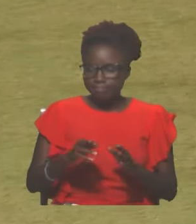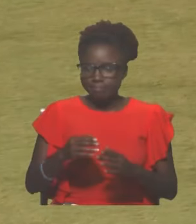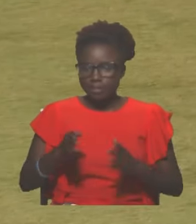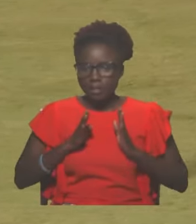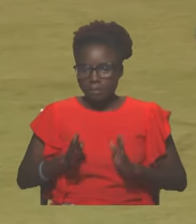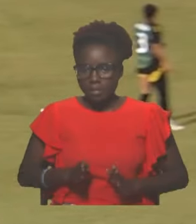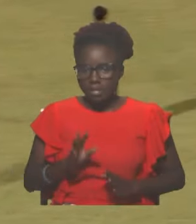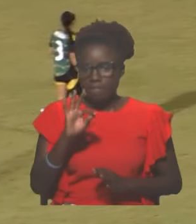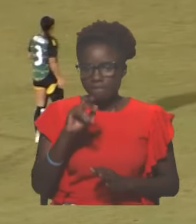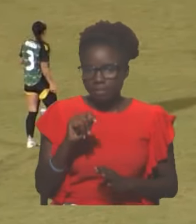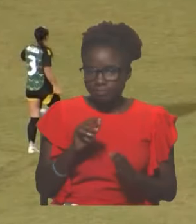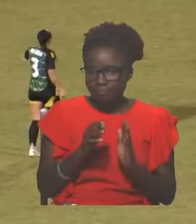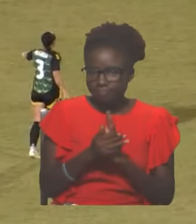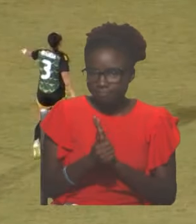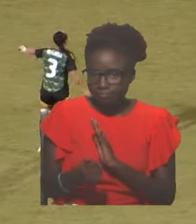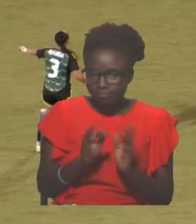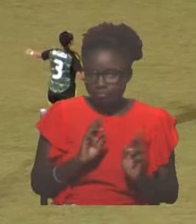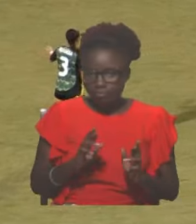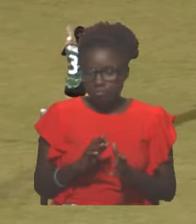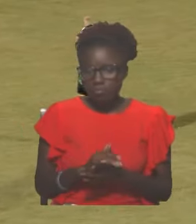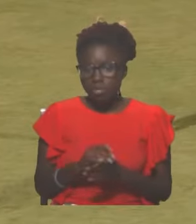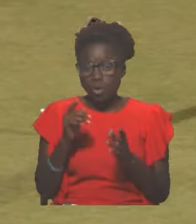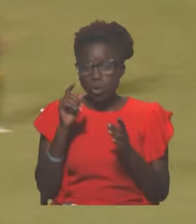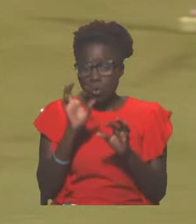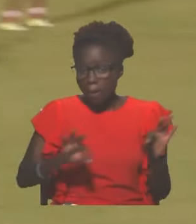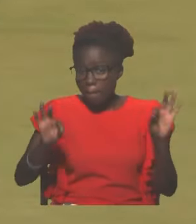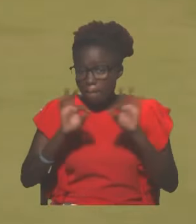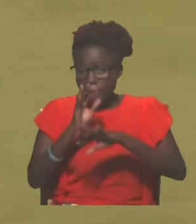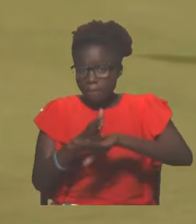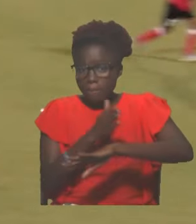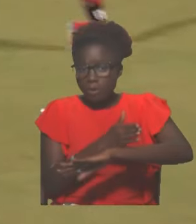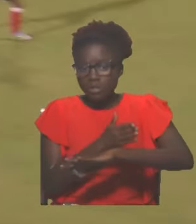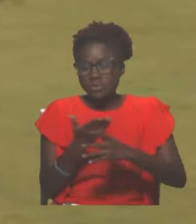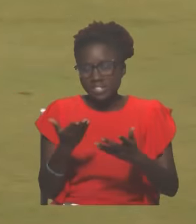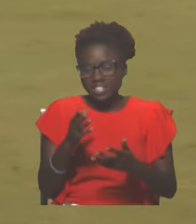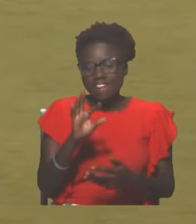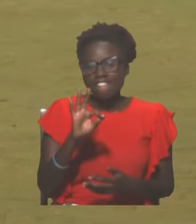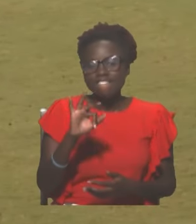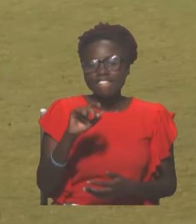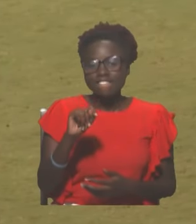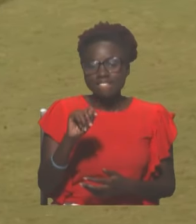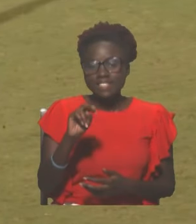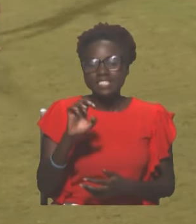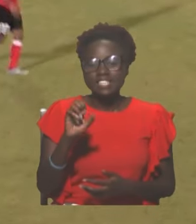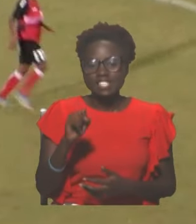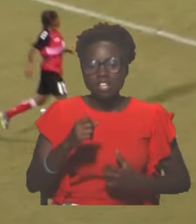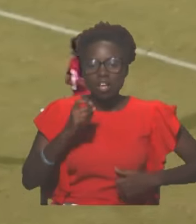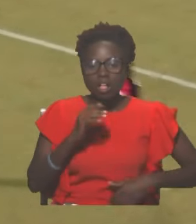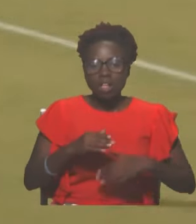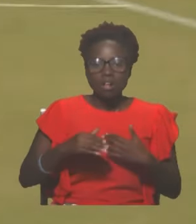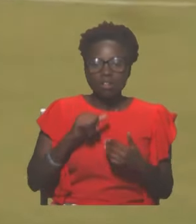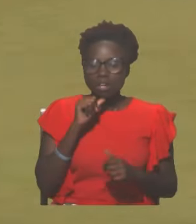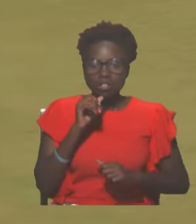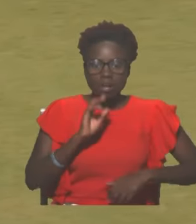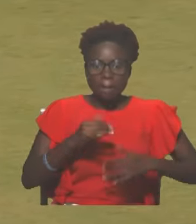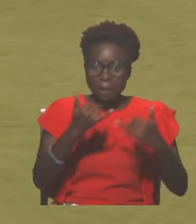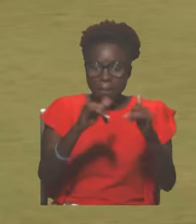coach added that going forward, a key area of improvement is the fitness of his players, an issue he believes will be solved in time for his